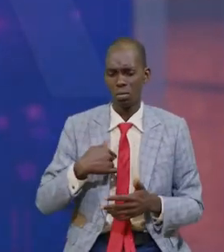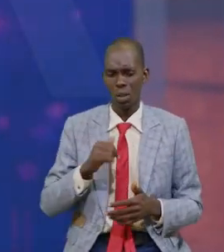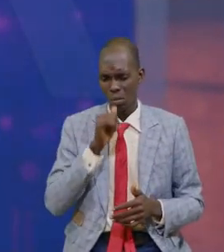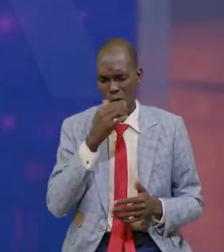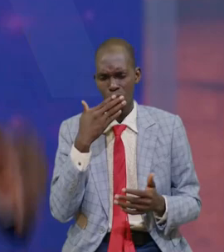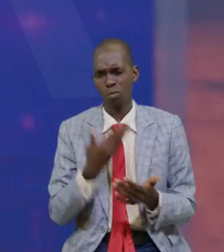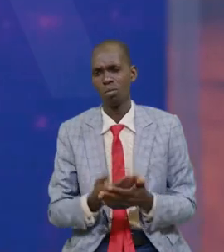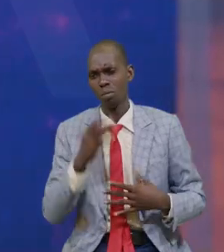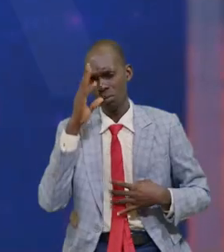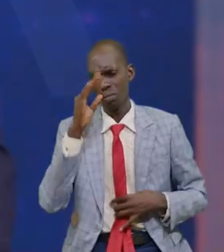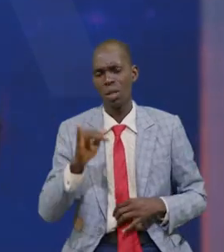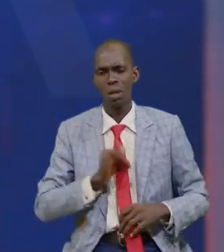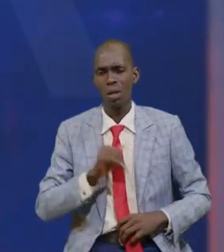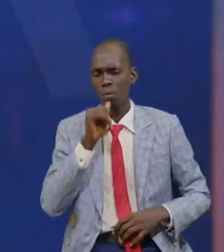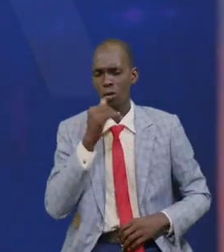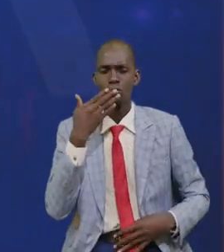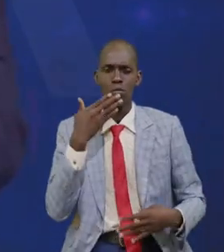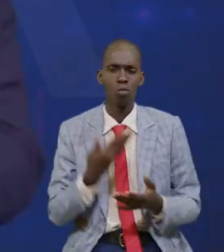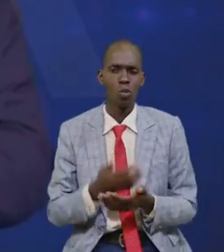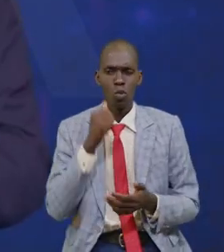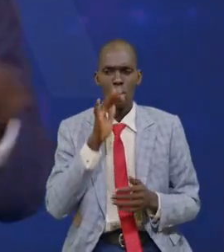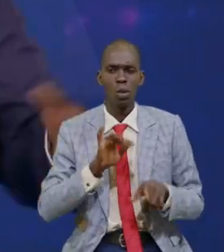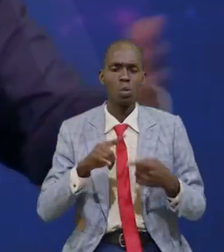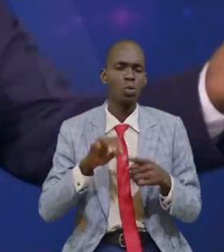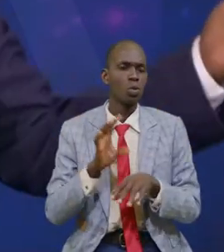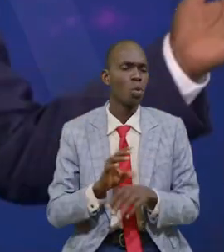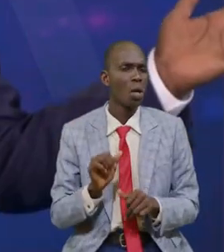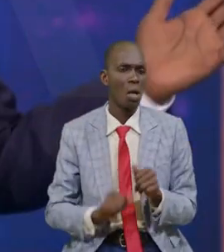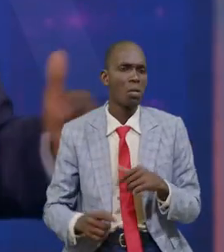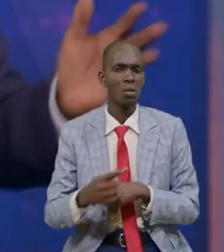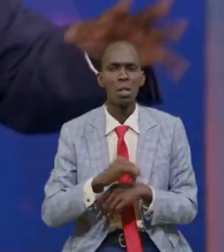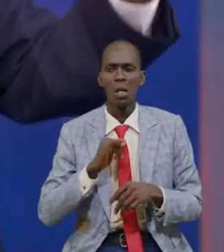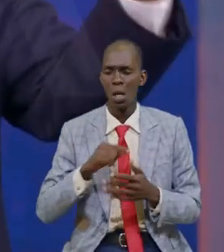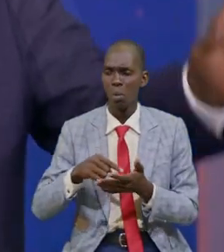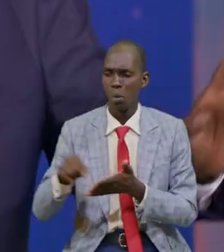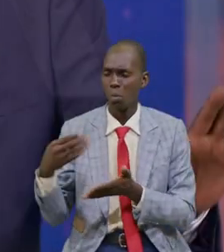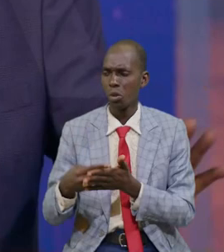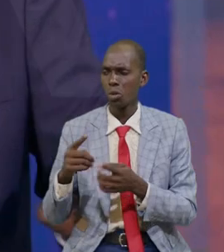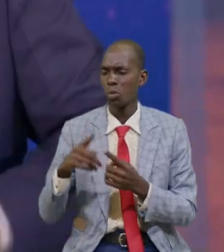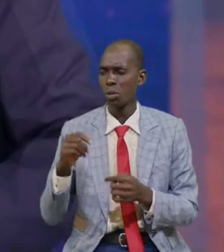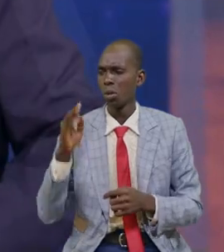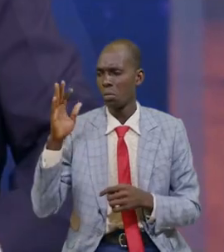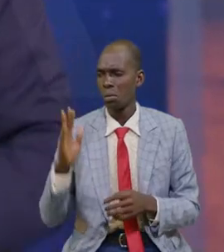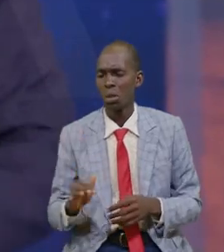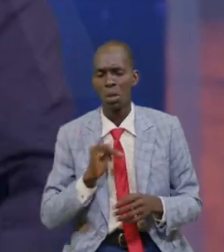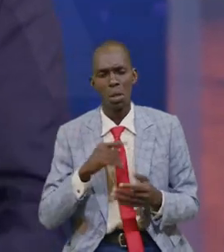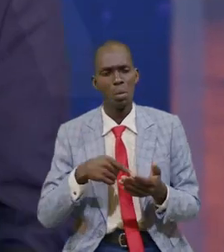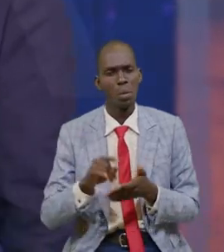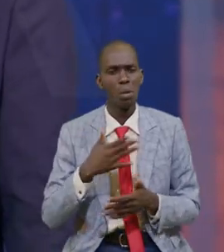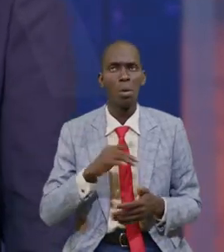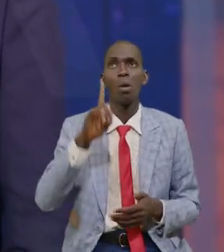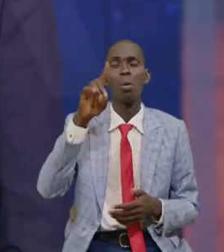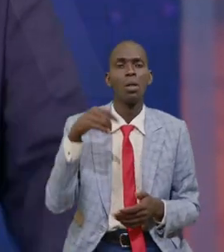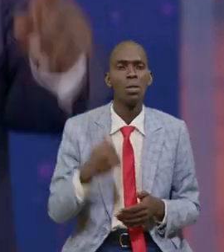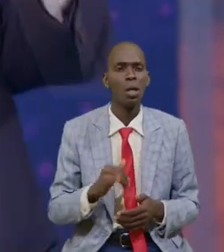woman, I've been going to church all my life, I pay the pastor's due, I pay my, you know, tithes and offering. I'm not